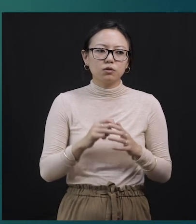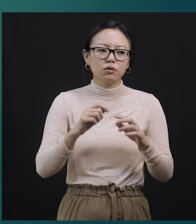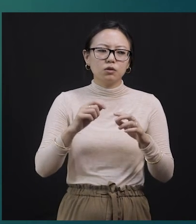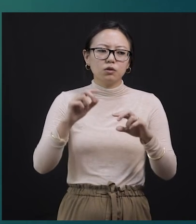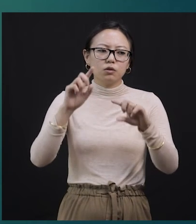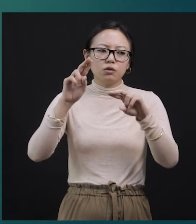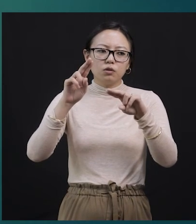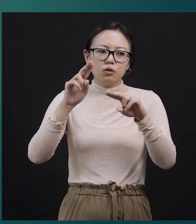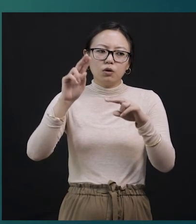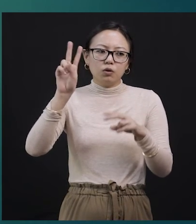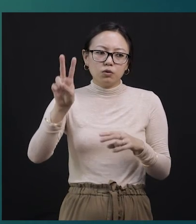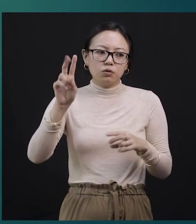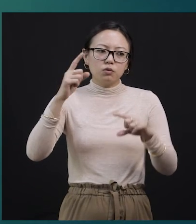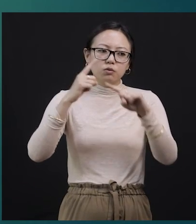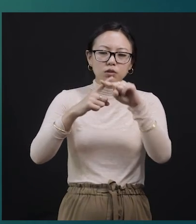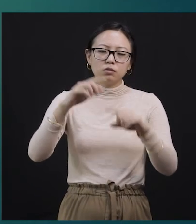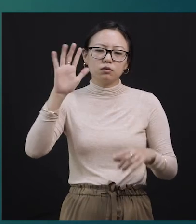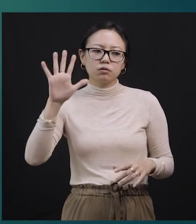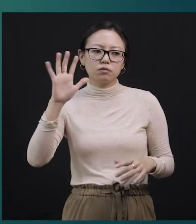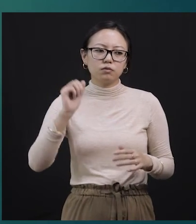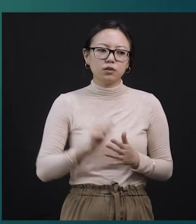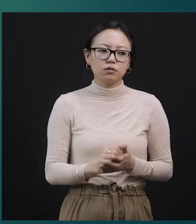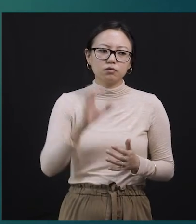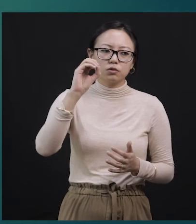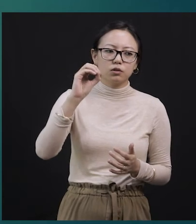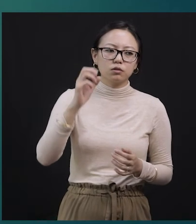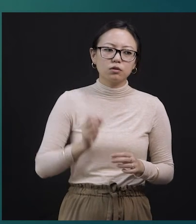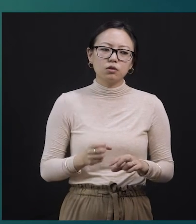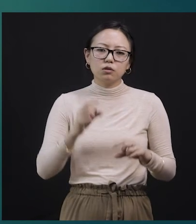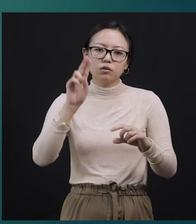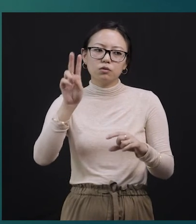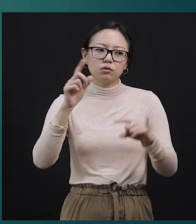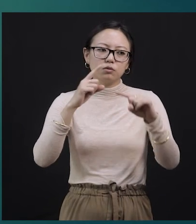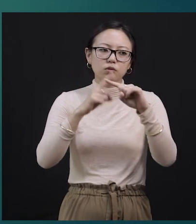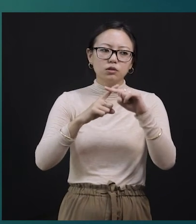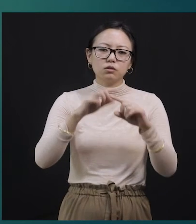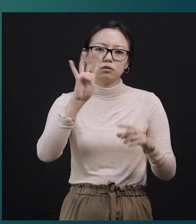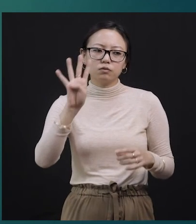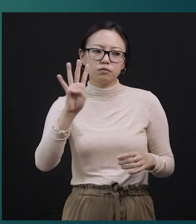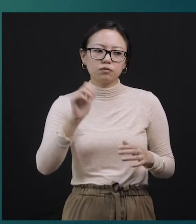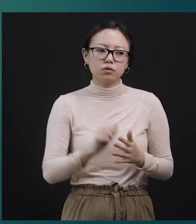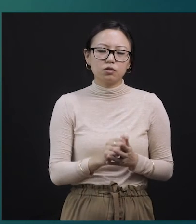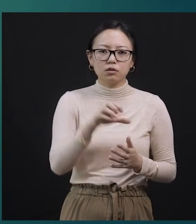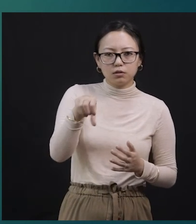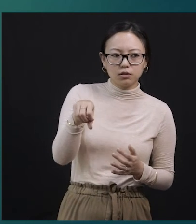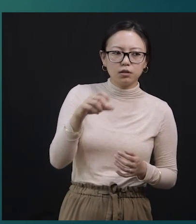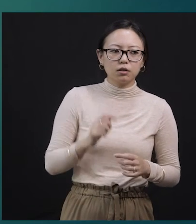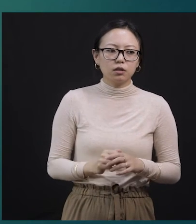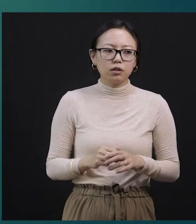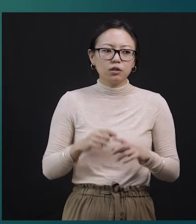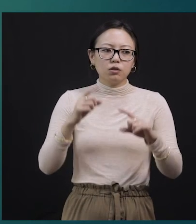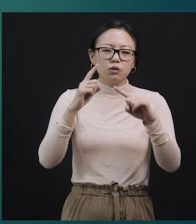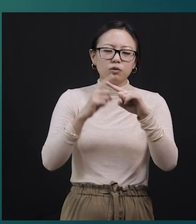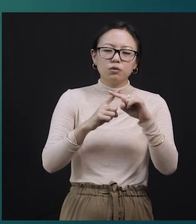then 2, 4s are 8 plus 1, 9. Then you have 2 into 2, 4, right? Now,